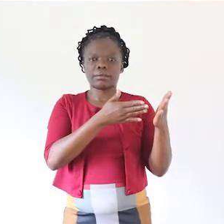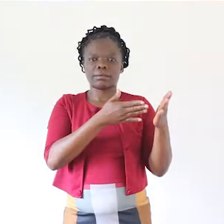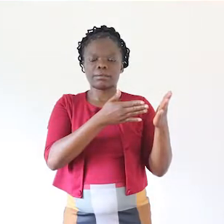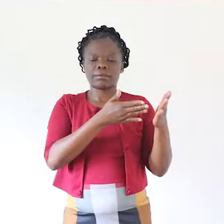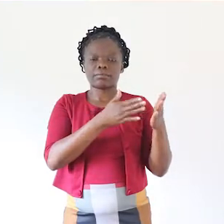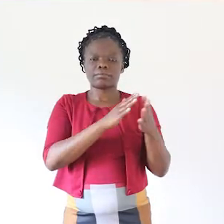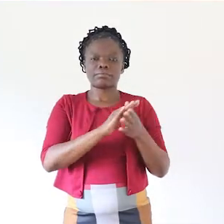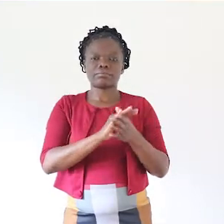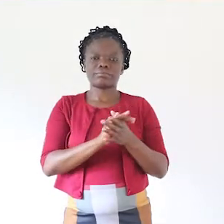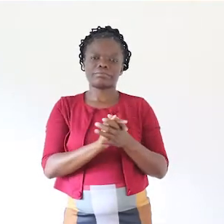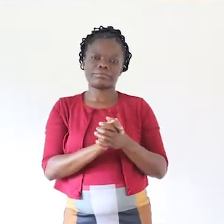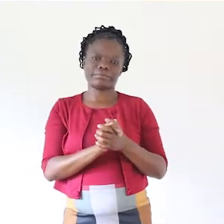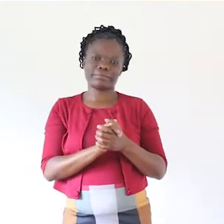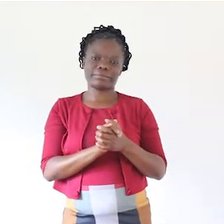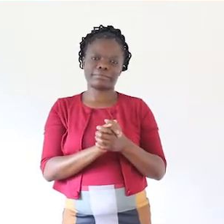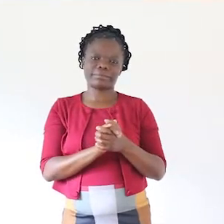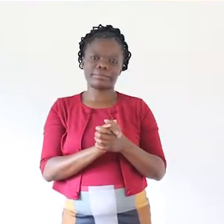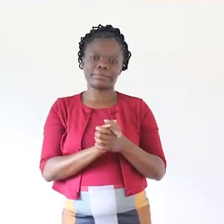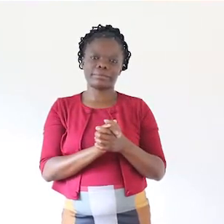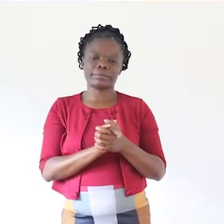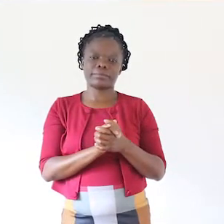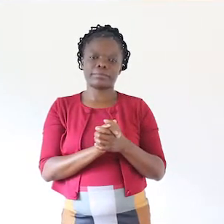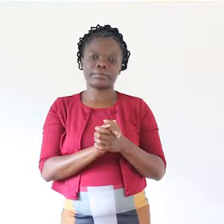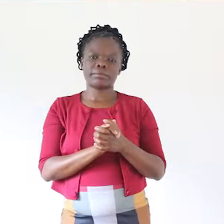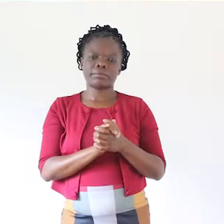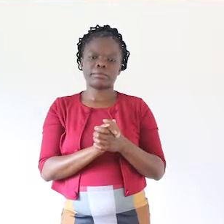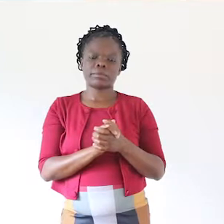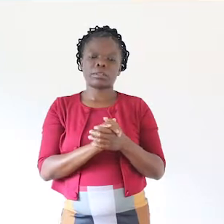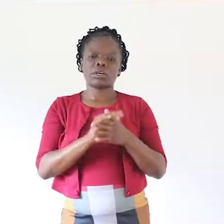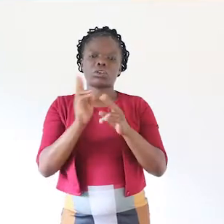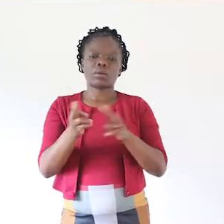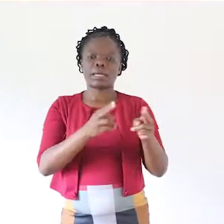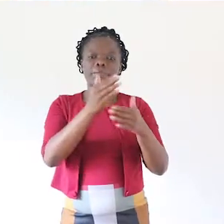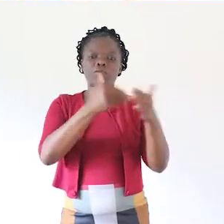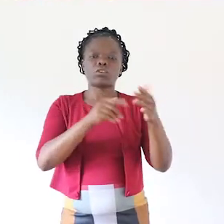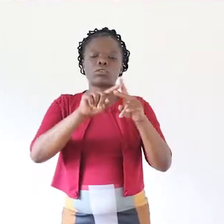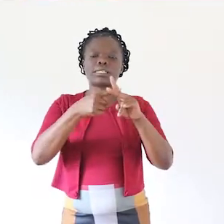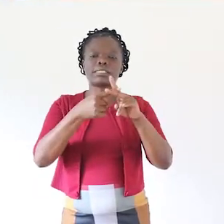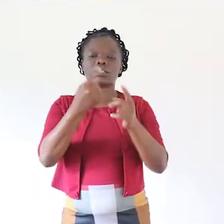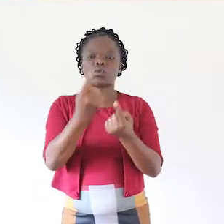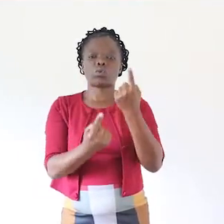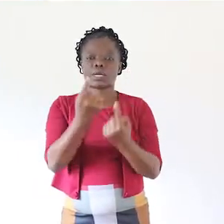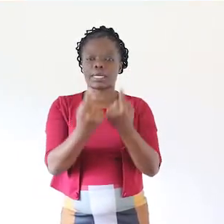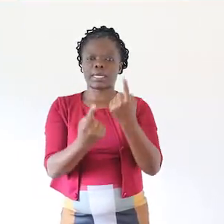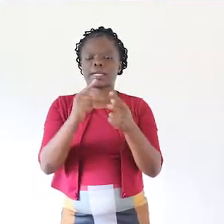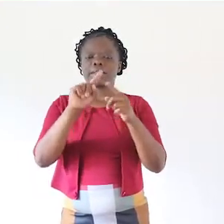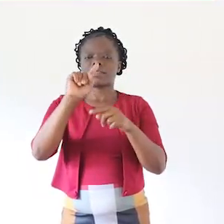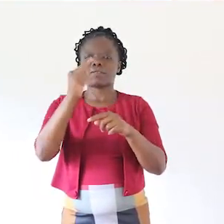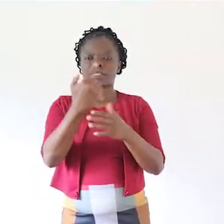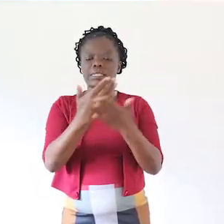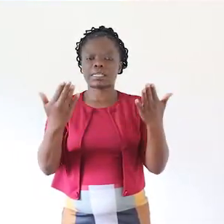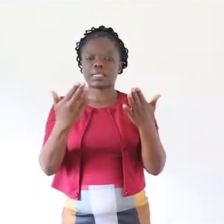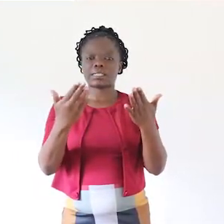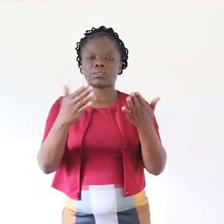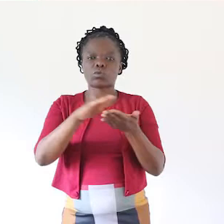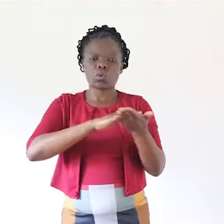To wash our hands and maybe wash. Yeah. Usually before you start cooking, the first thing